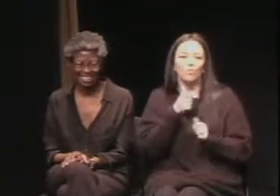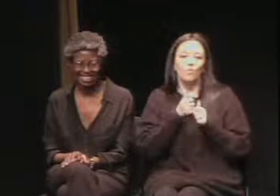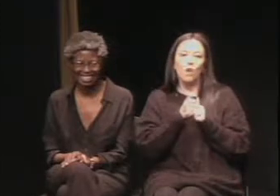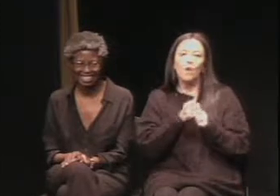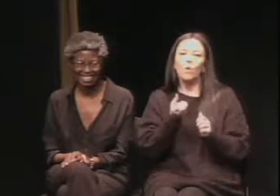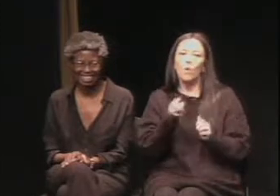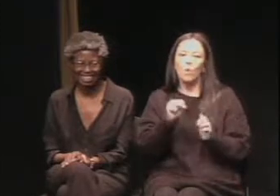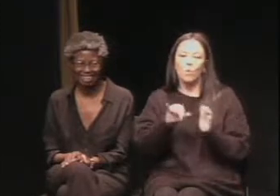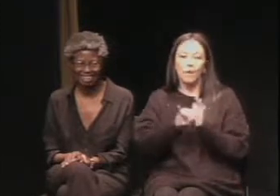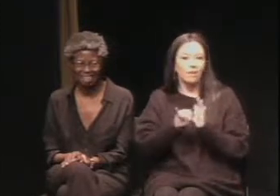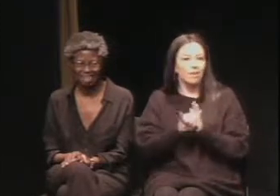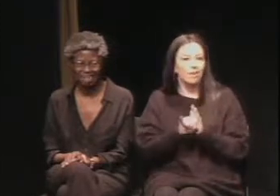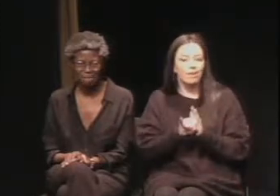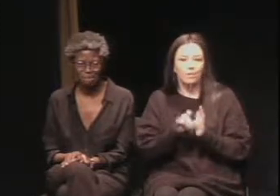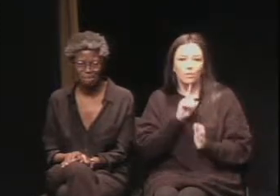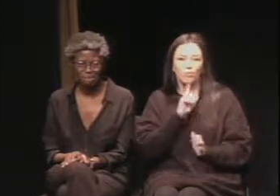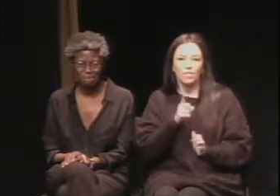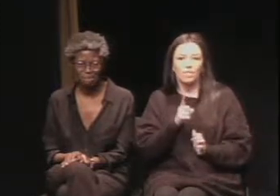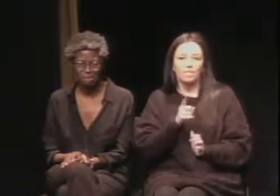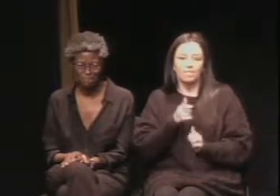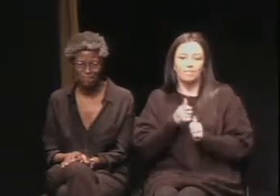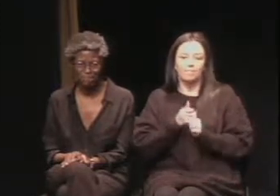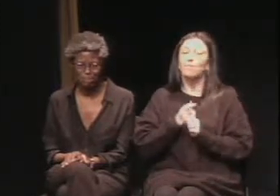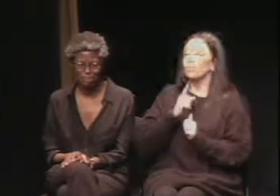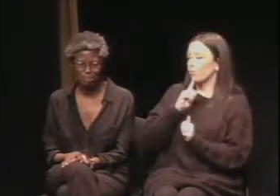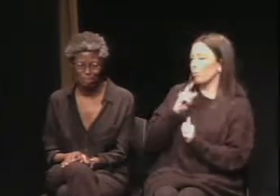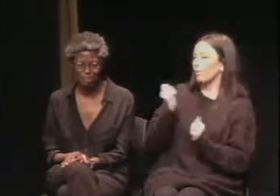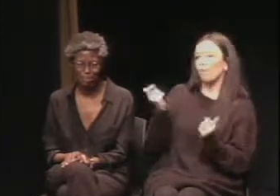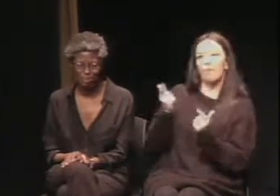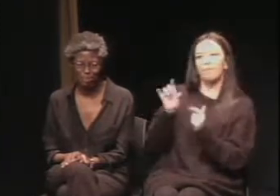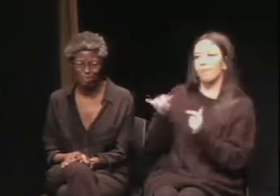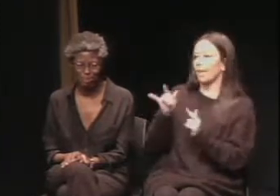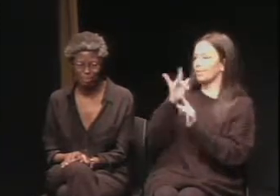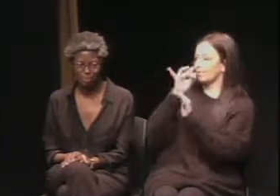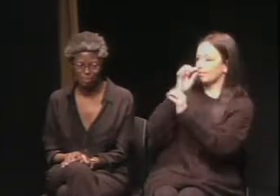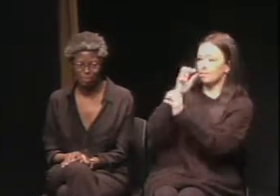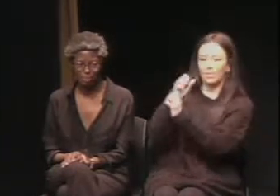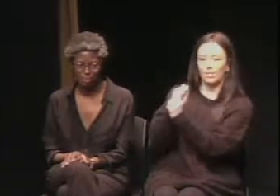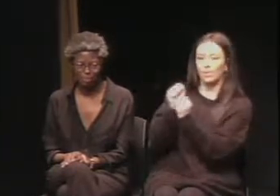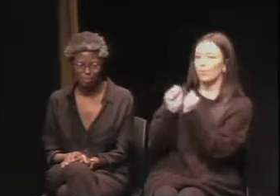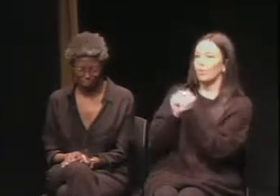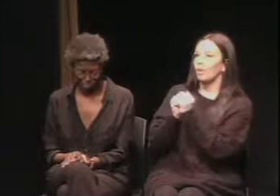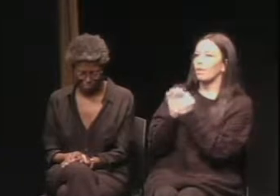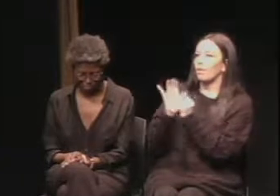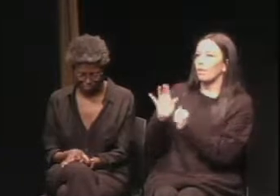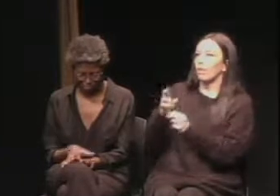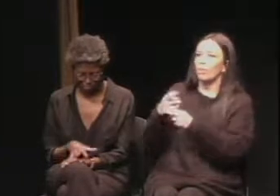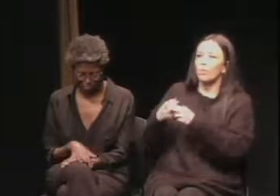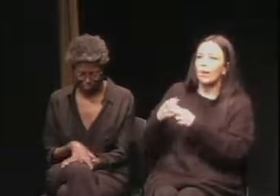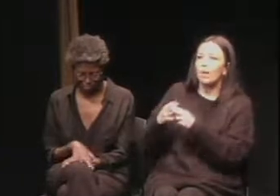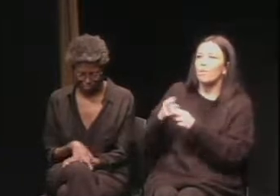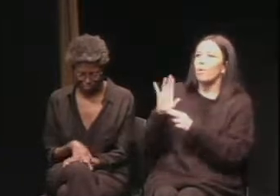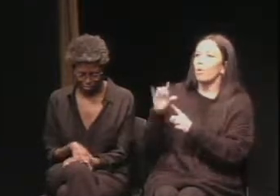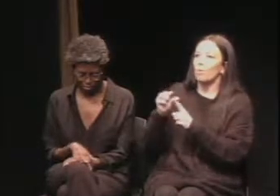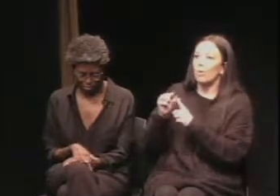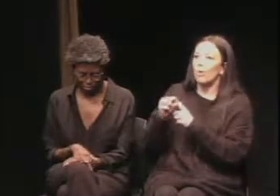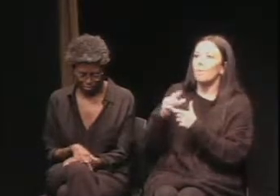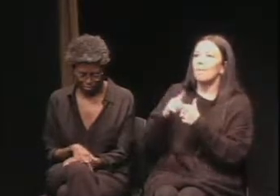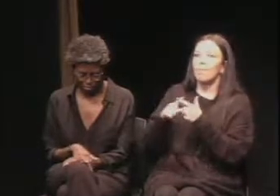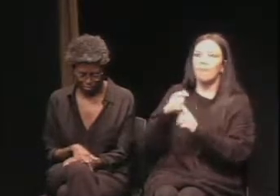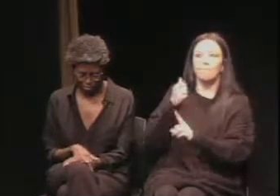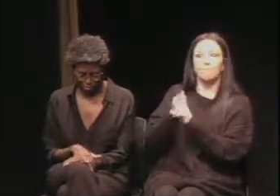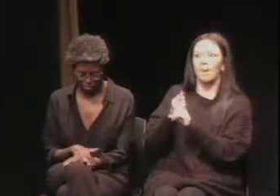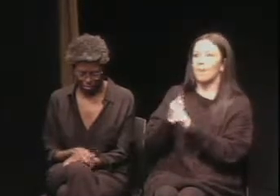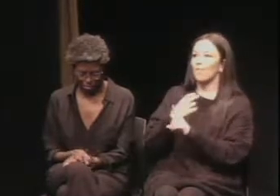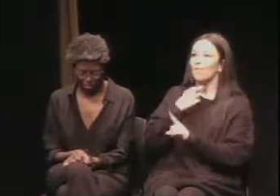every way that she all of it was the just, books. It just drew me to it, and so I felt a kinship when I read the book, but right. when I heard her